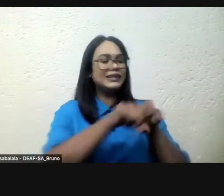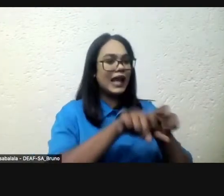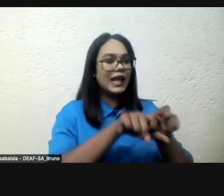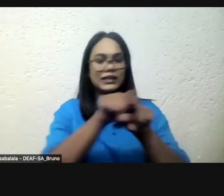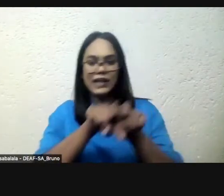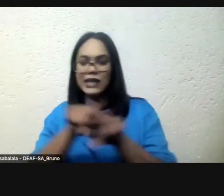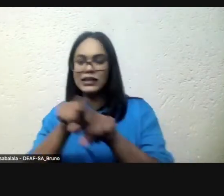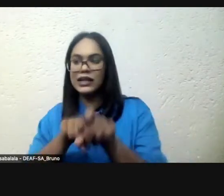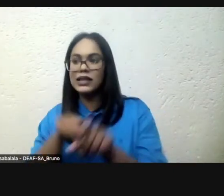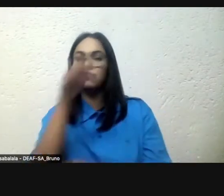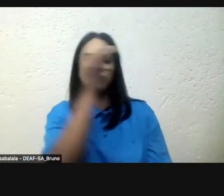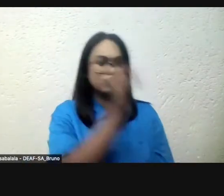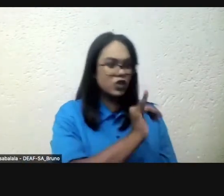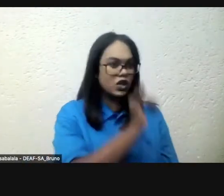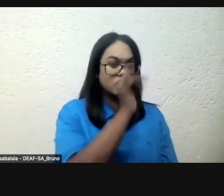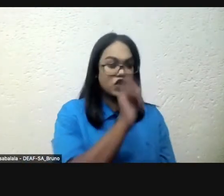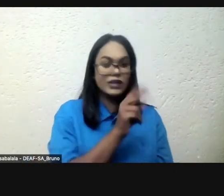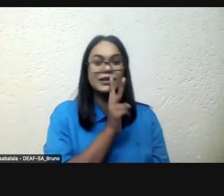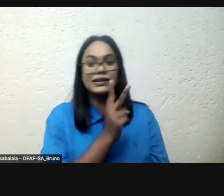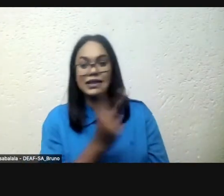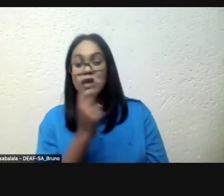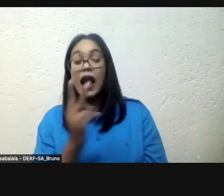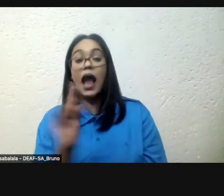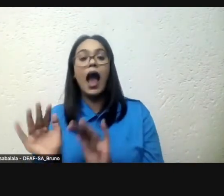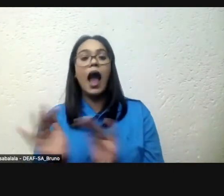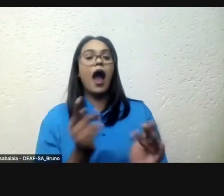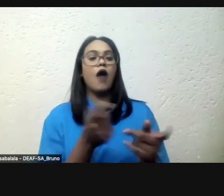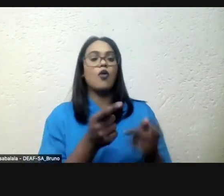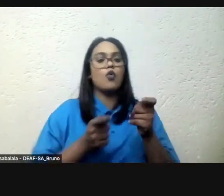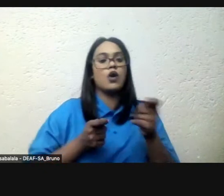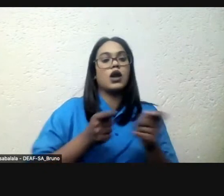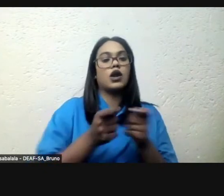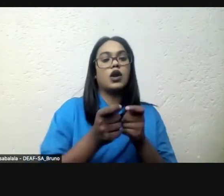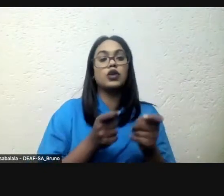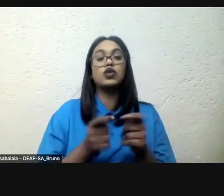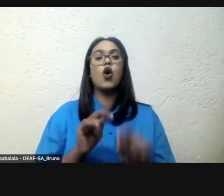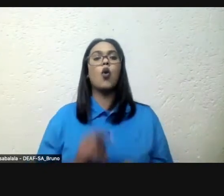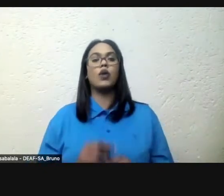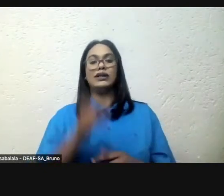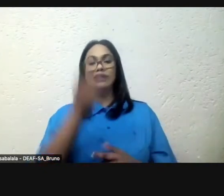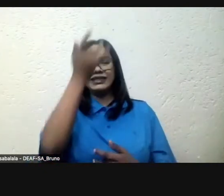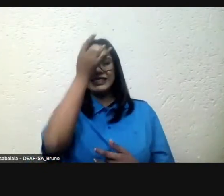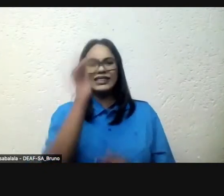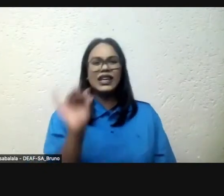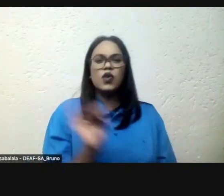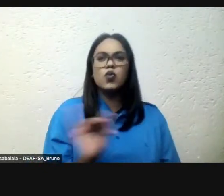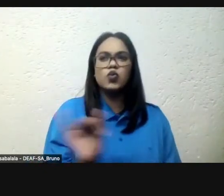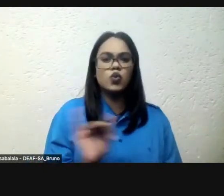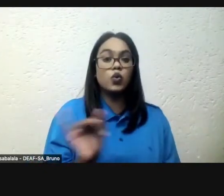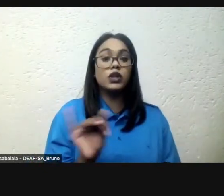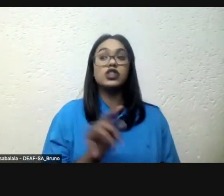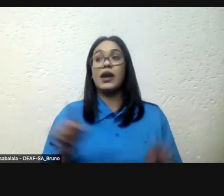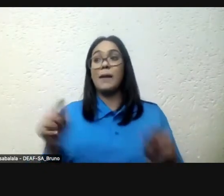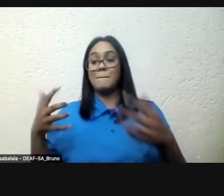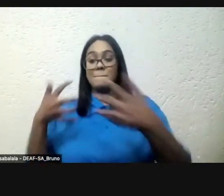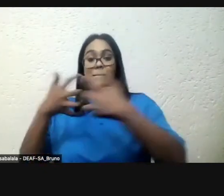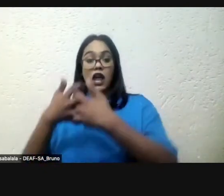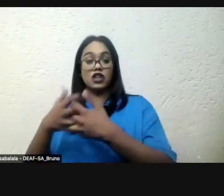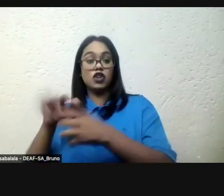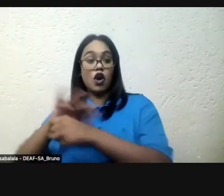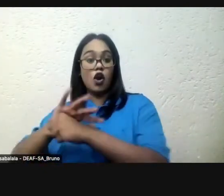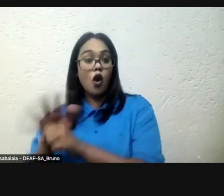admissions, they've had outcomes, we'll be able to say better whether the severity is any different in this wave compared to previous